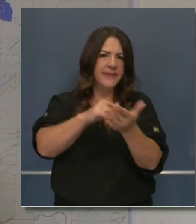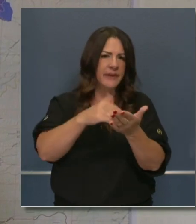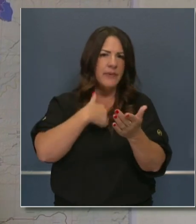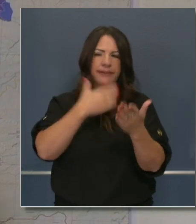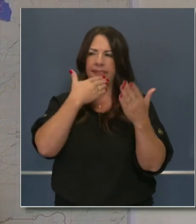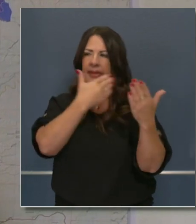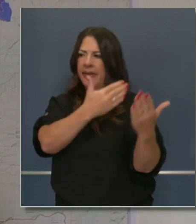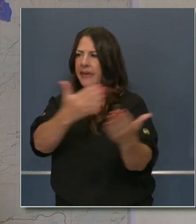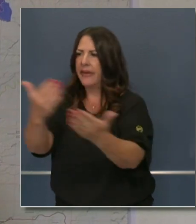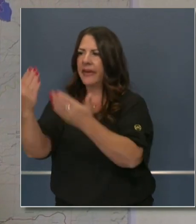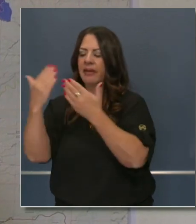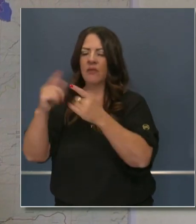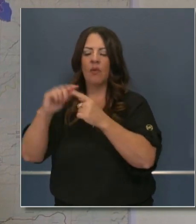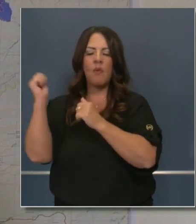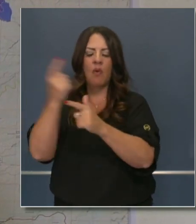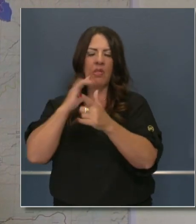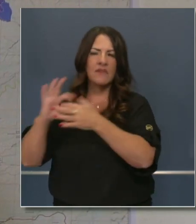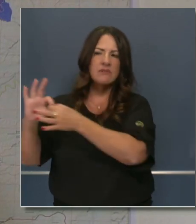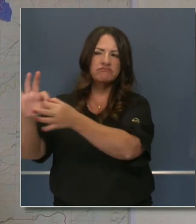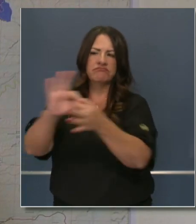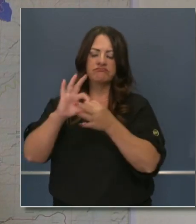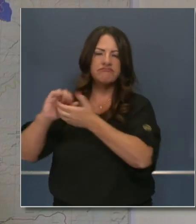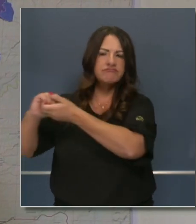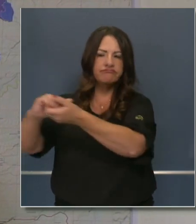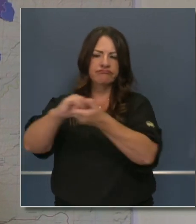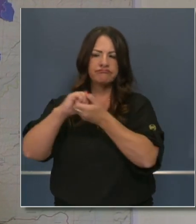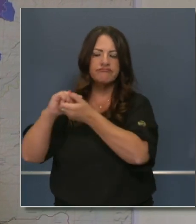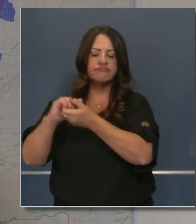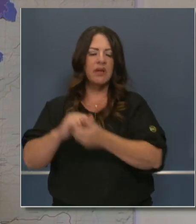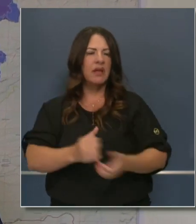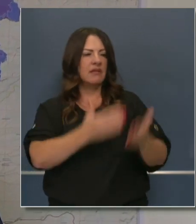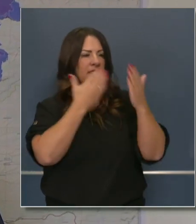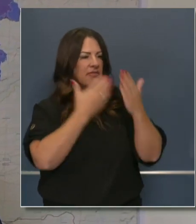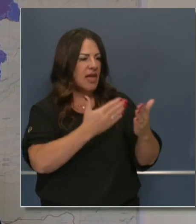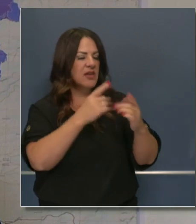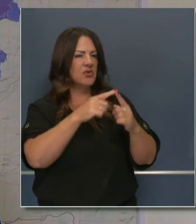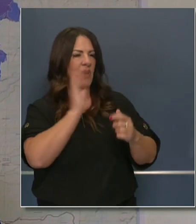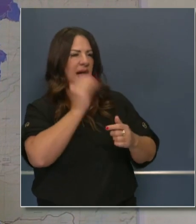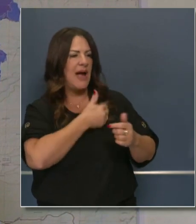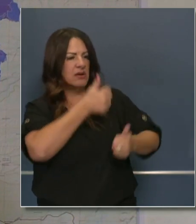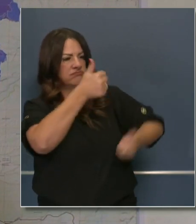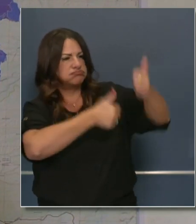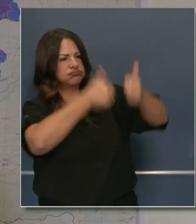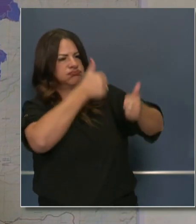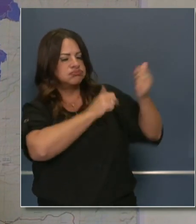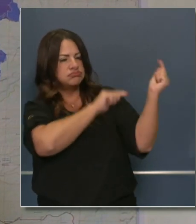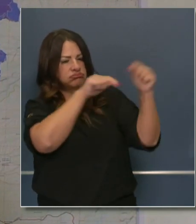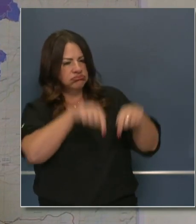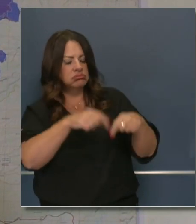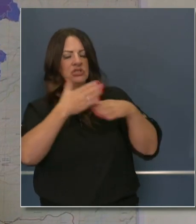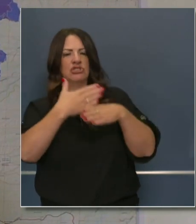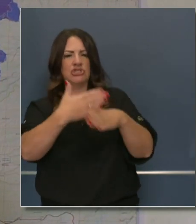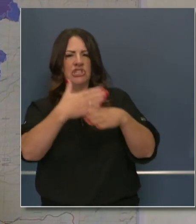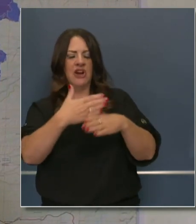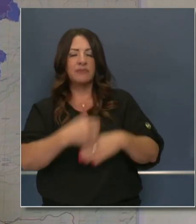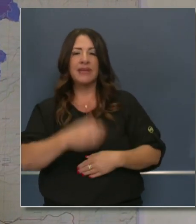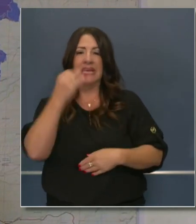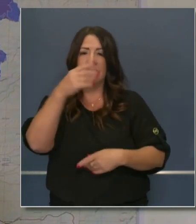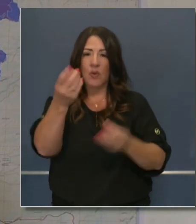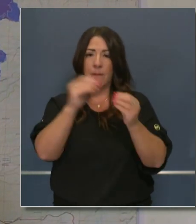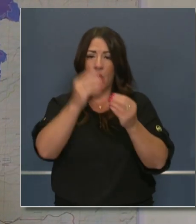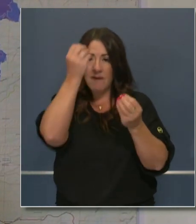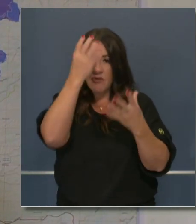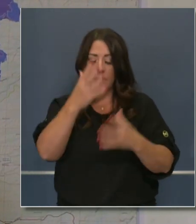and special thanks to our representatives that arrived today, as well as to give an update. Again, if you'd like information, if you live here in the local area, please call